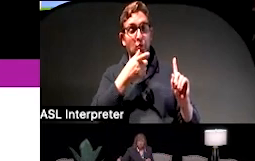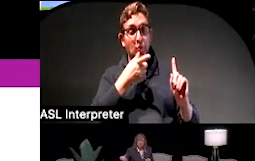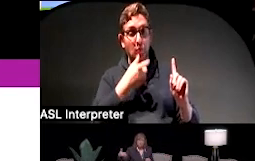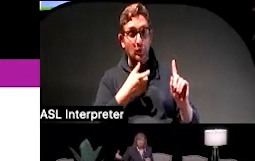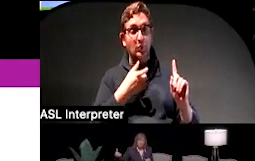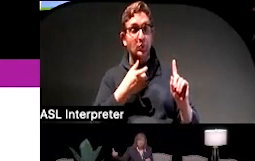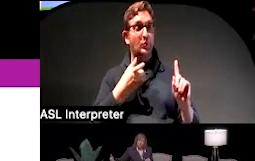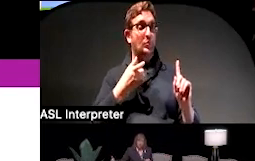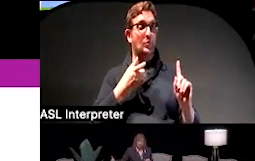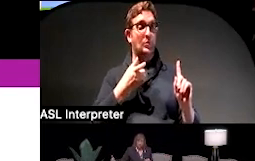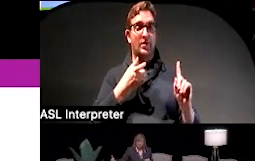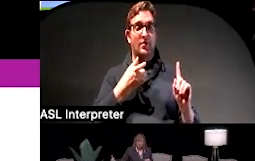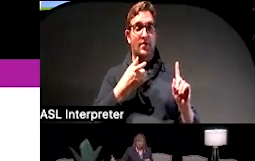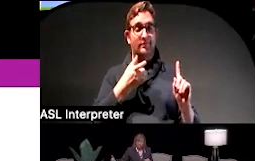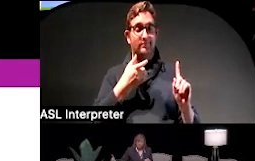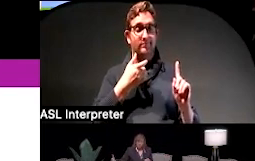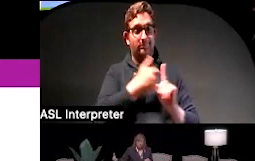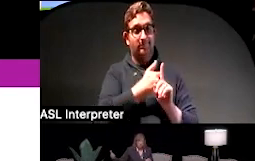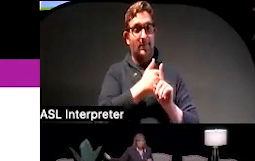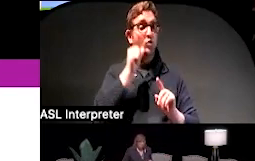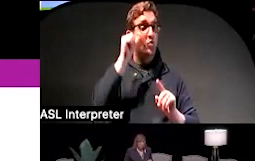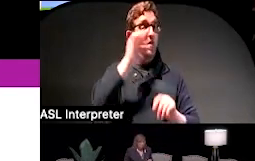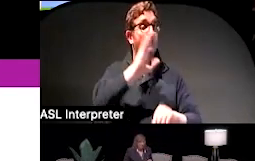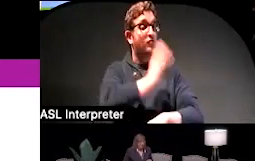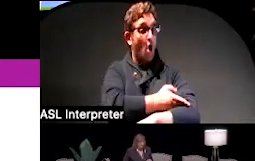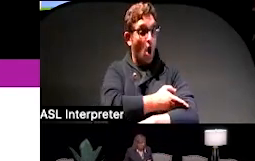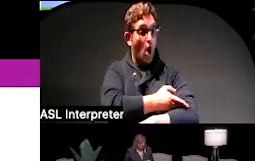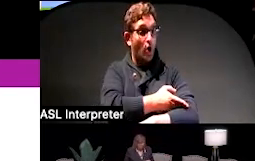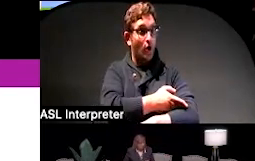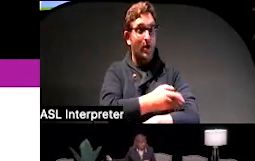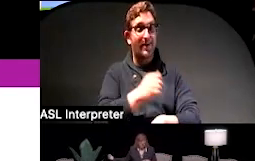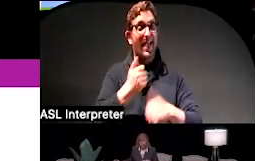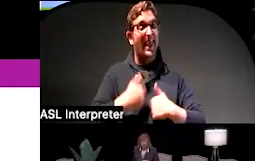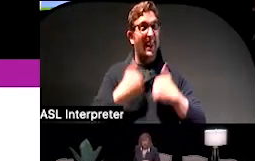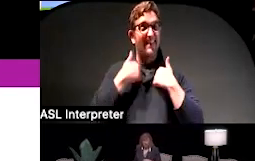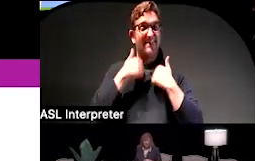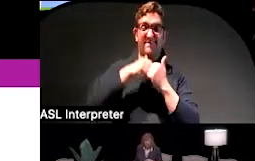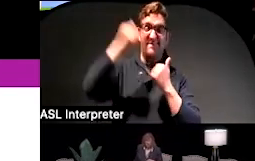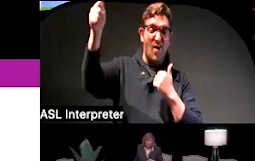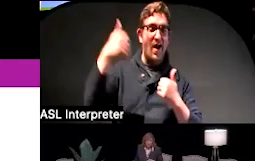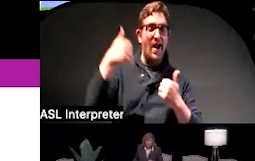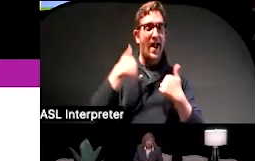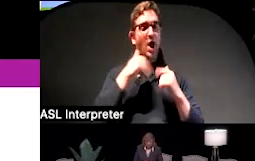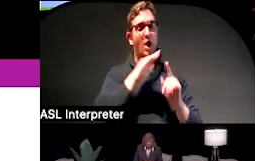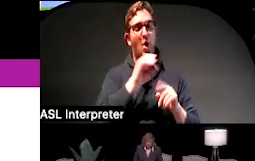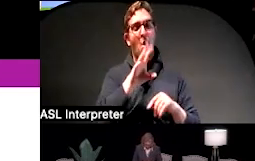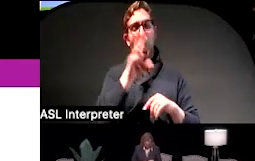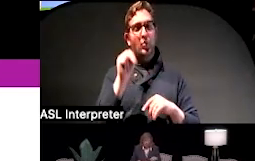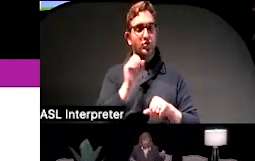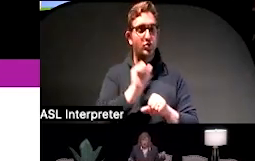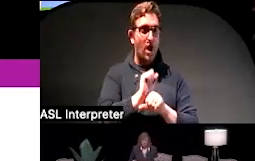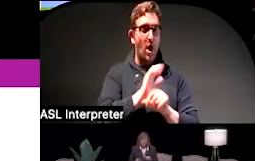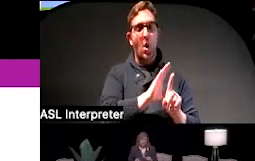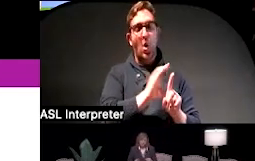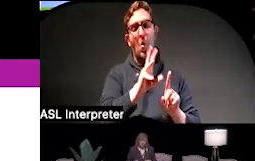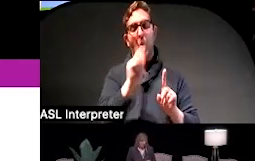forward is an adult daughter who doesn't live in town, has her own job and her own family, and she comes into